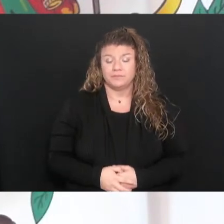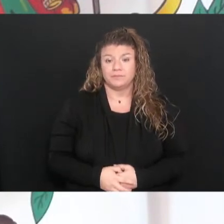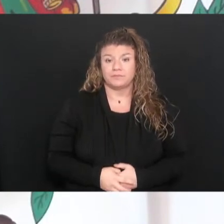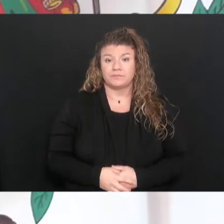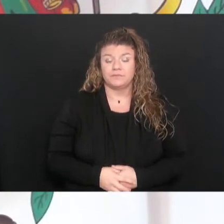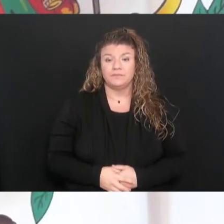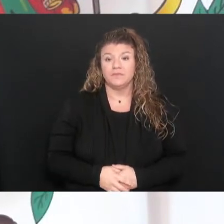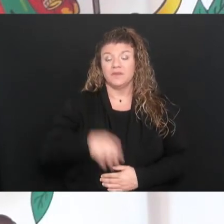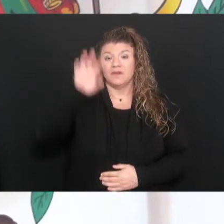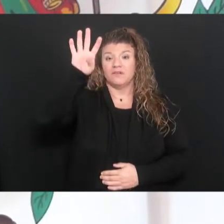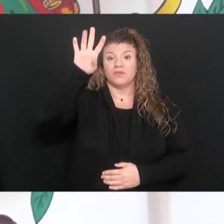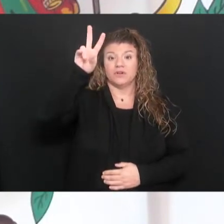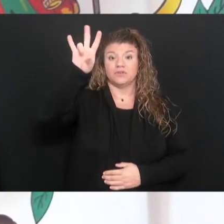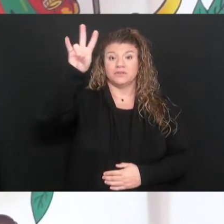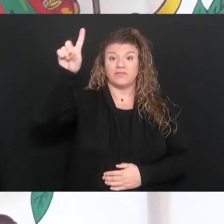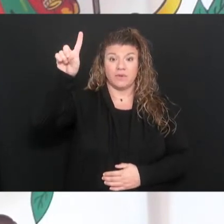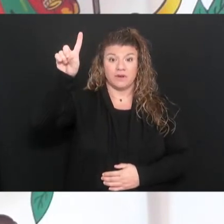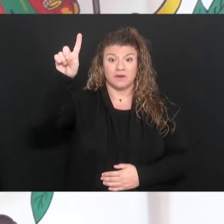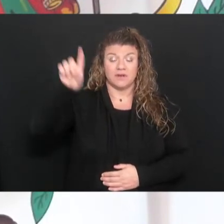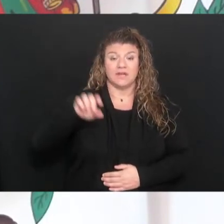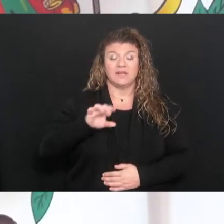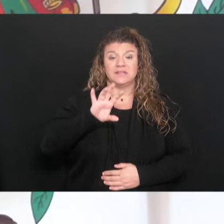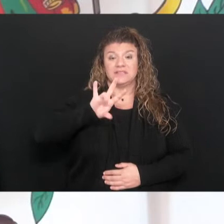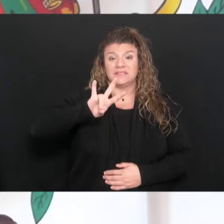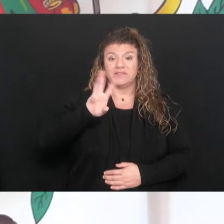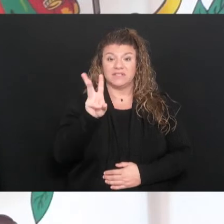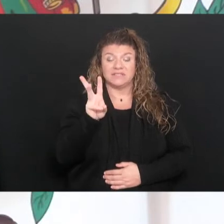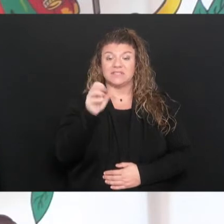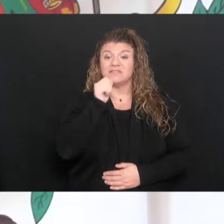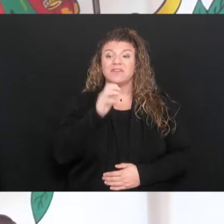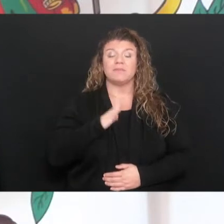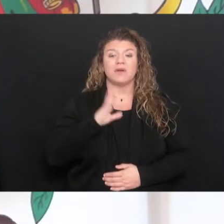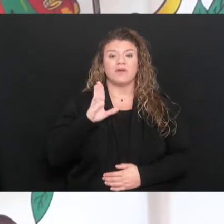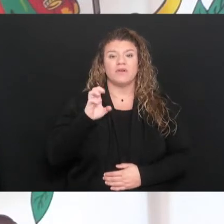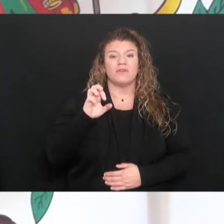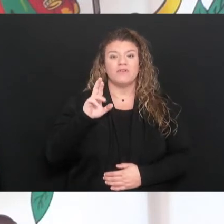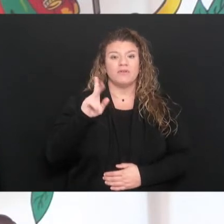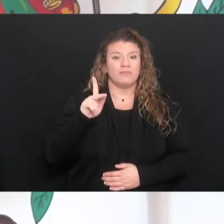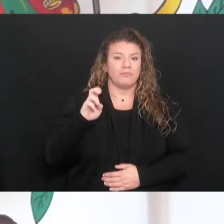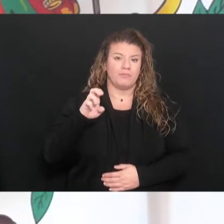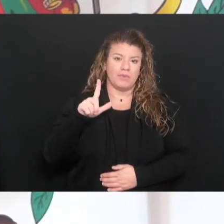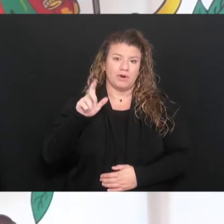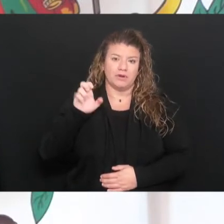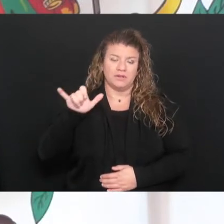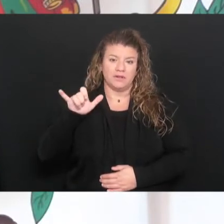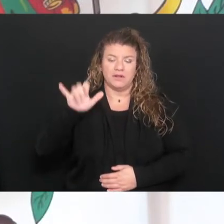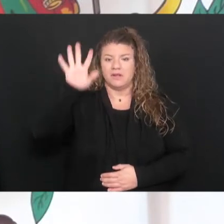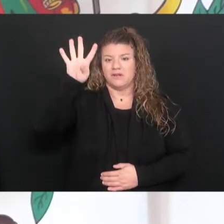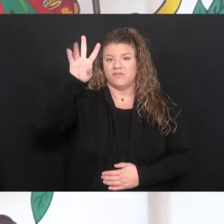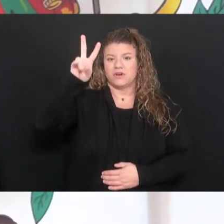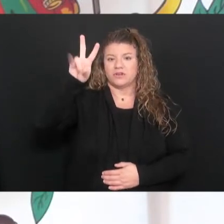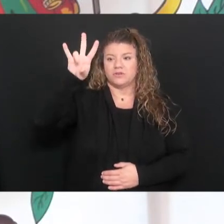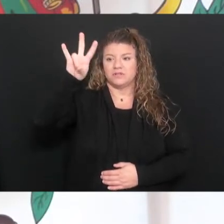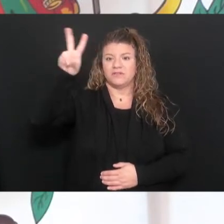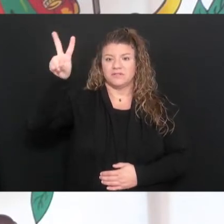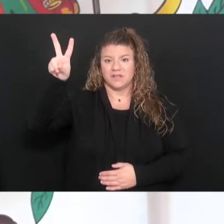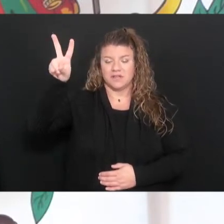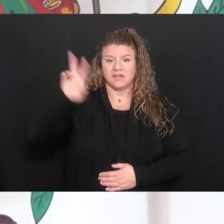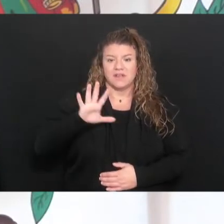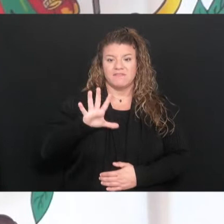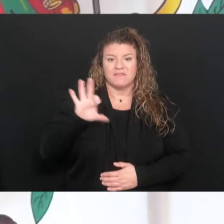The 4,271st death is a 76-year-old female from Berkeley County. The 4,272nd death,